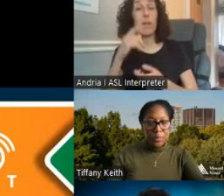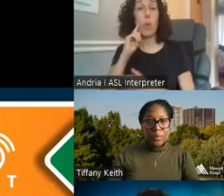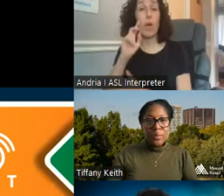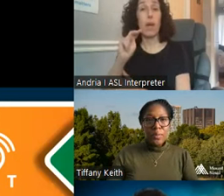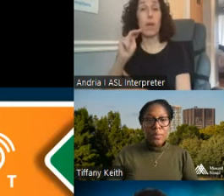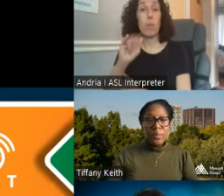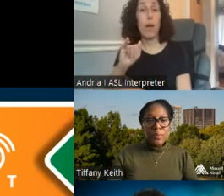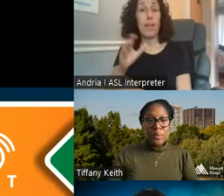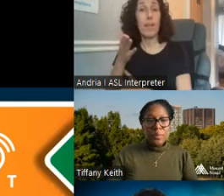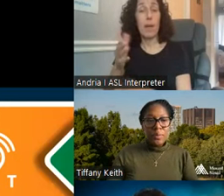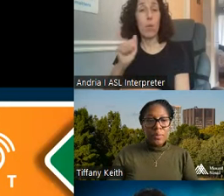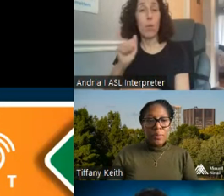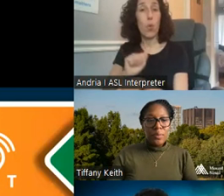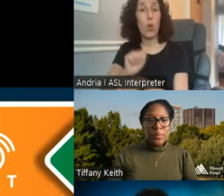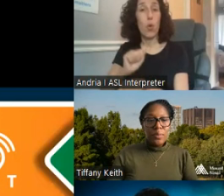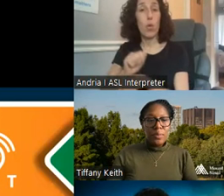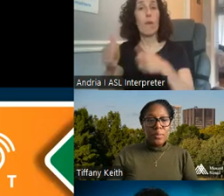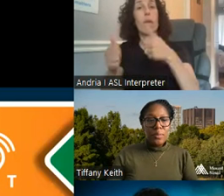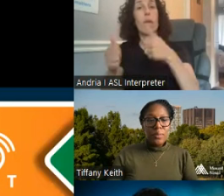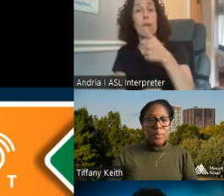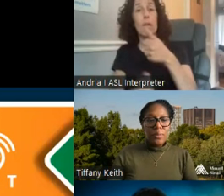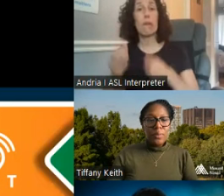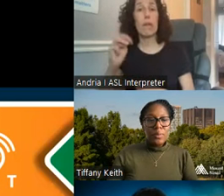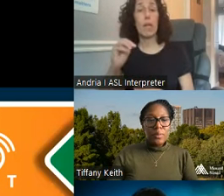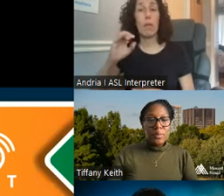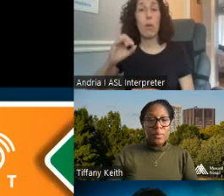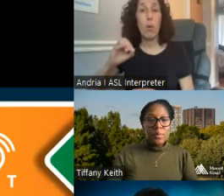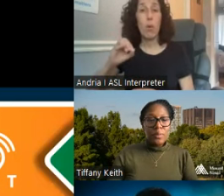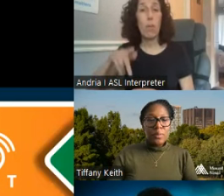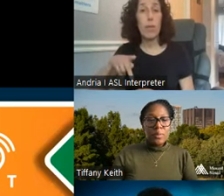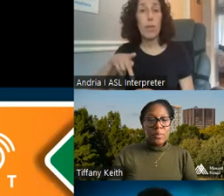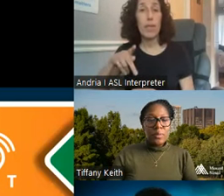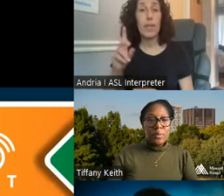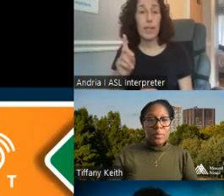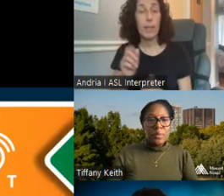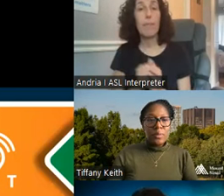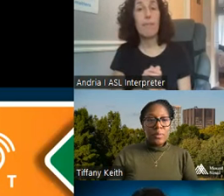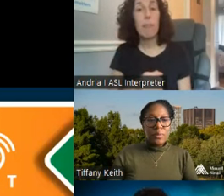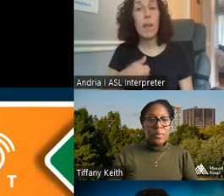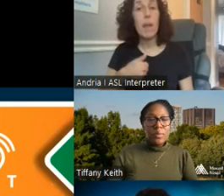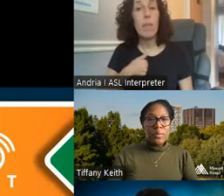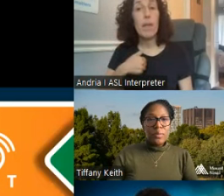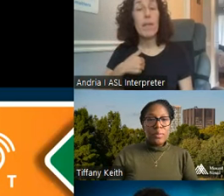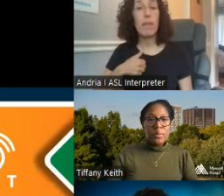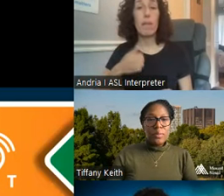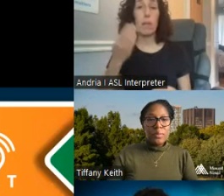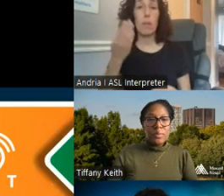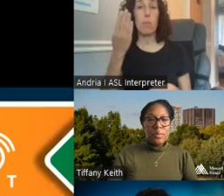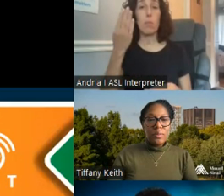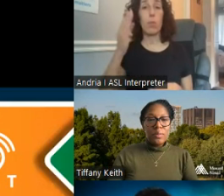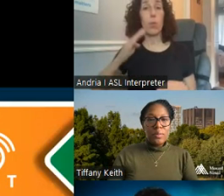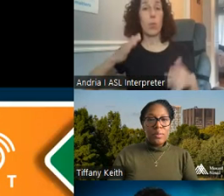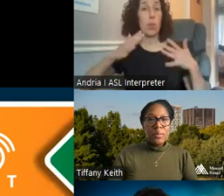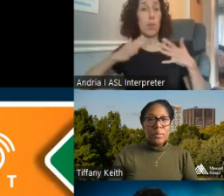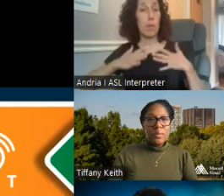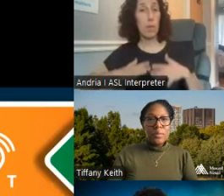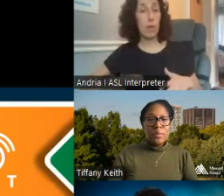wing of MOPD. I am wearing a blue sweater. I have olive skin, black